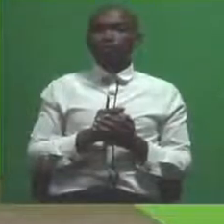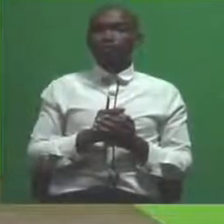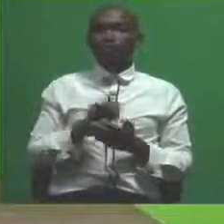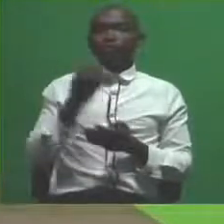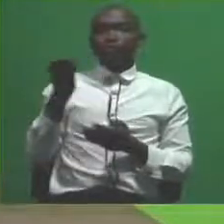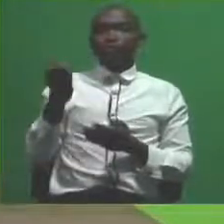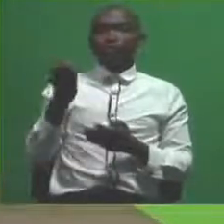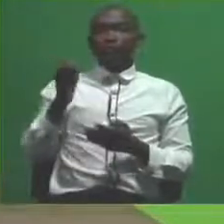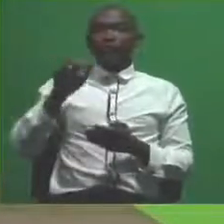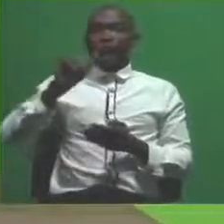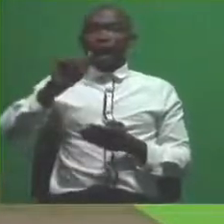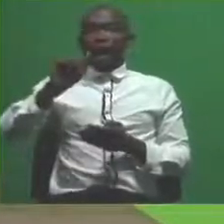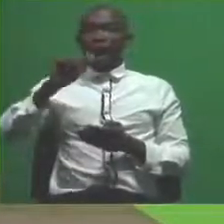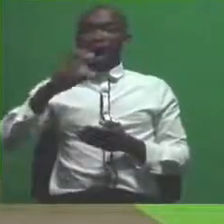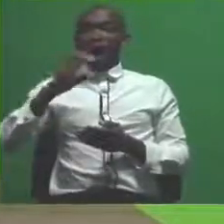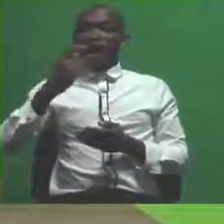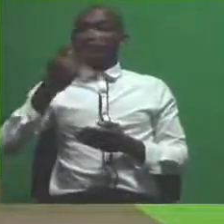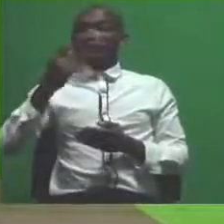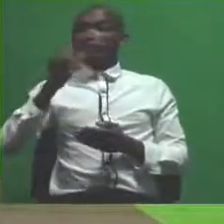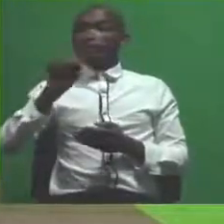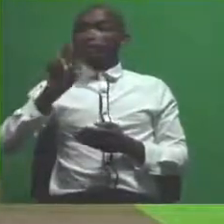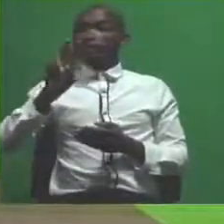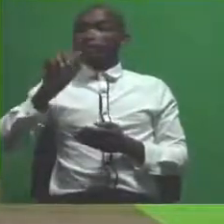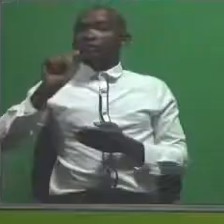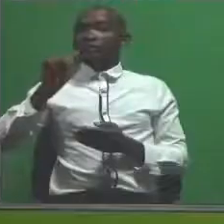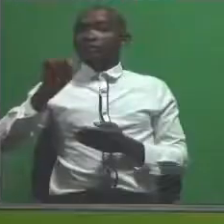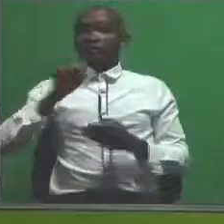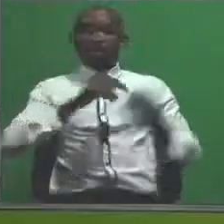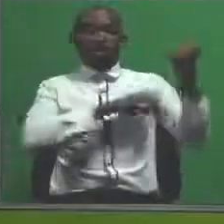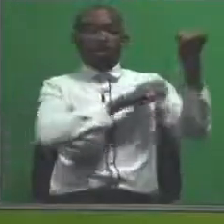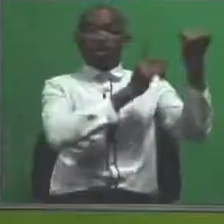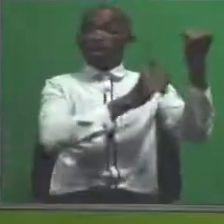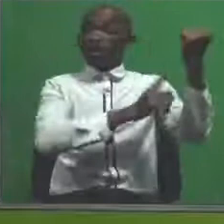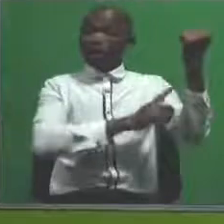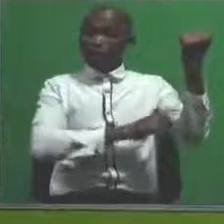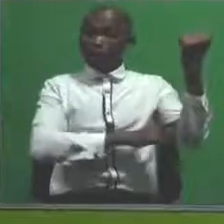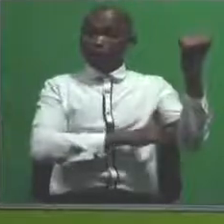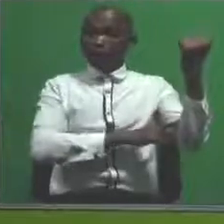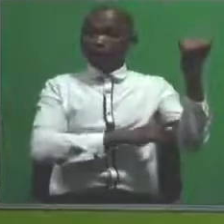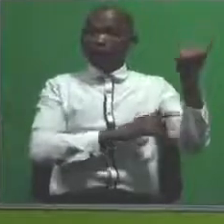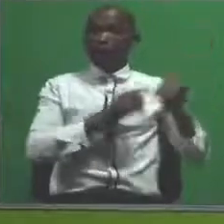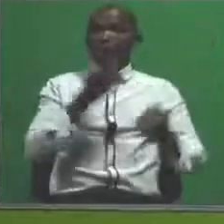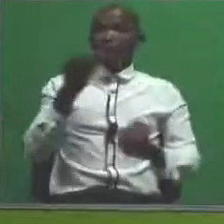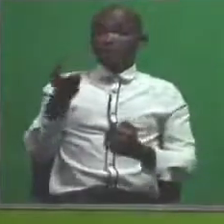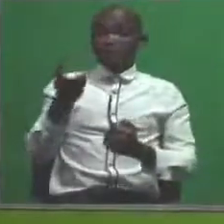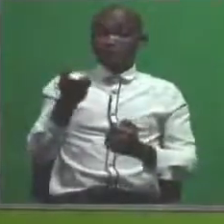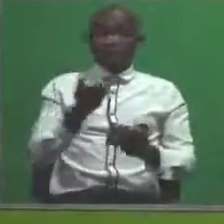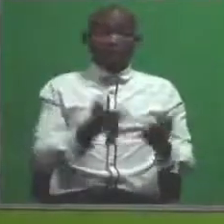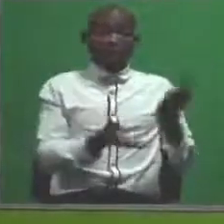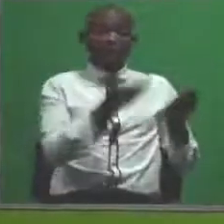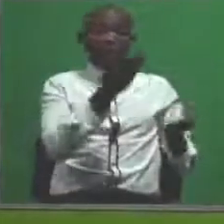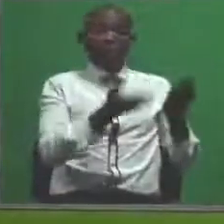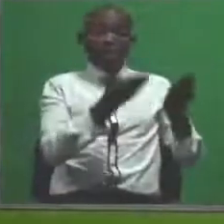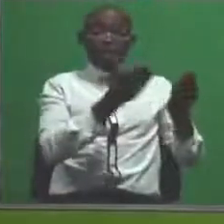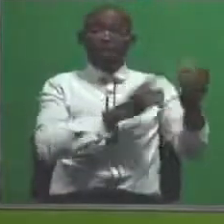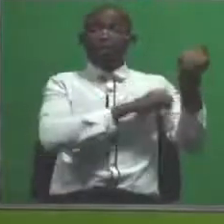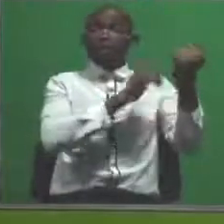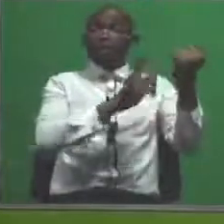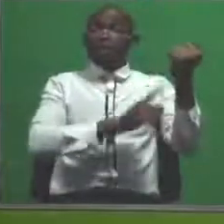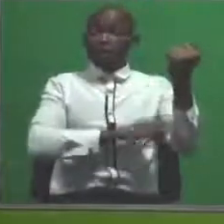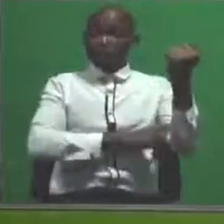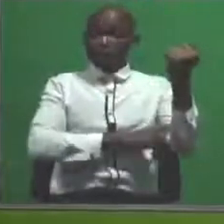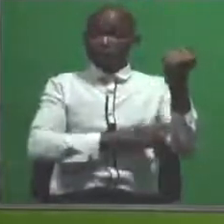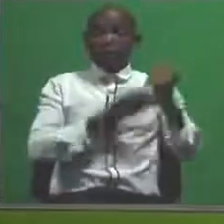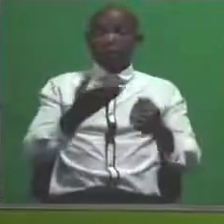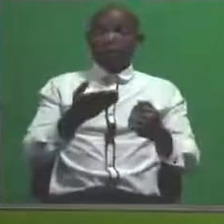Activation energy, this is the minimum amount of energy that the particles must have in order